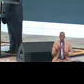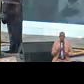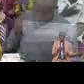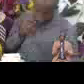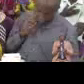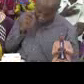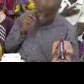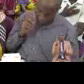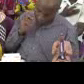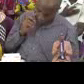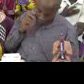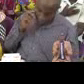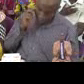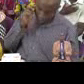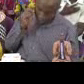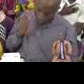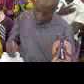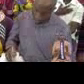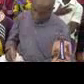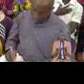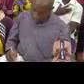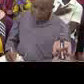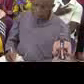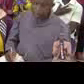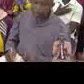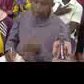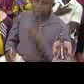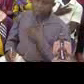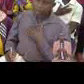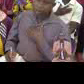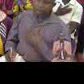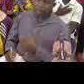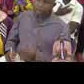be irrebukable. I can't hear you now.